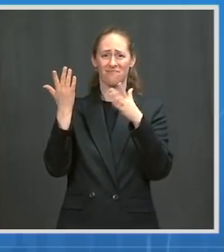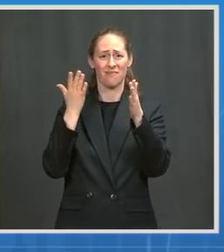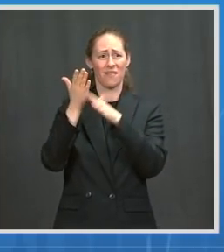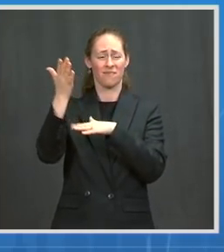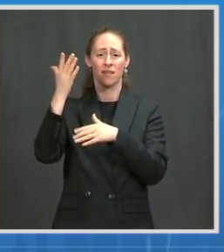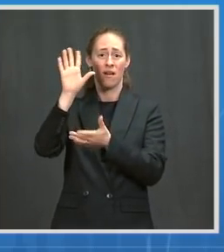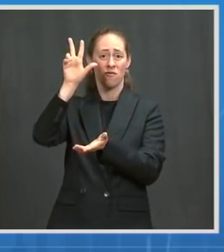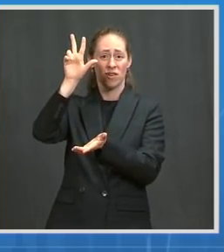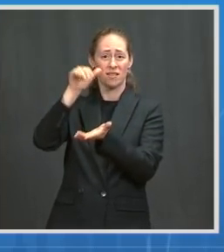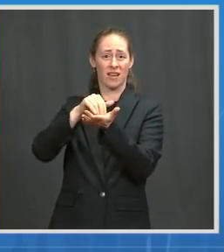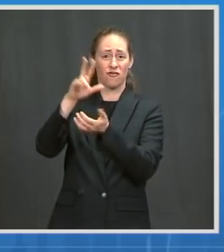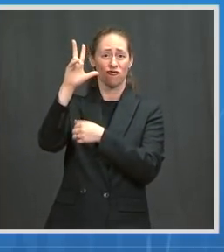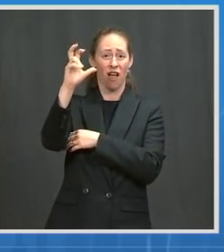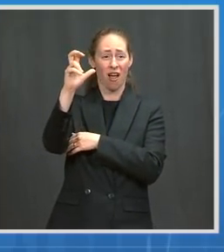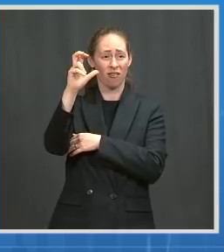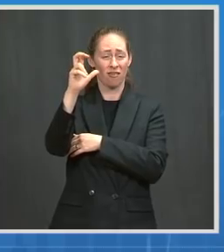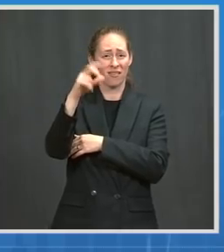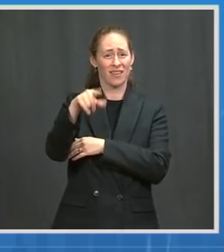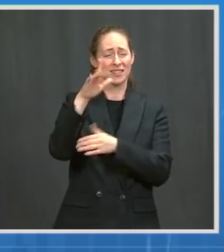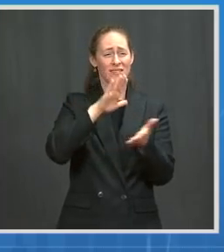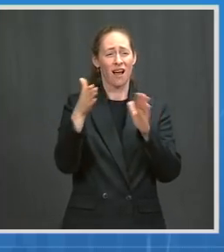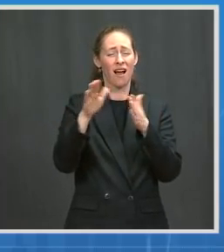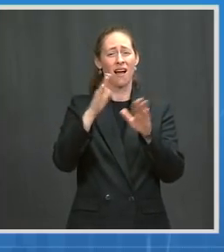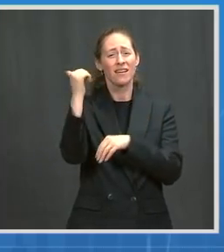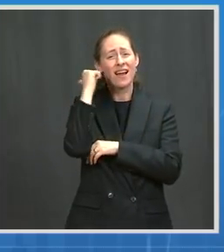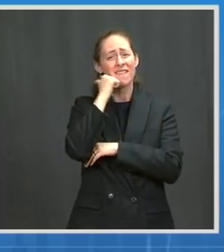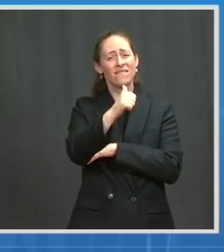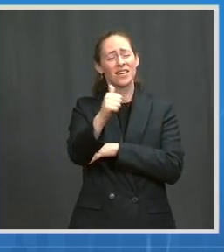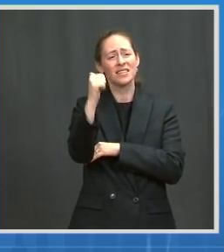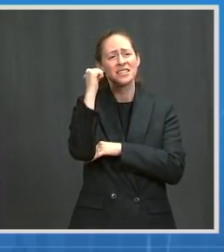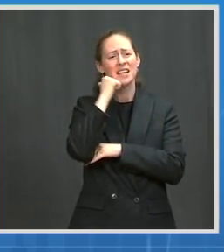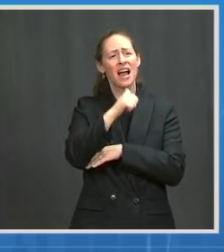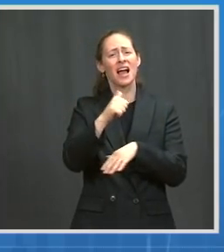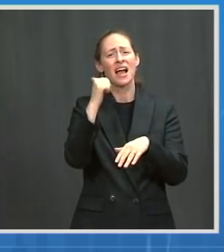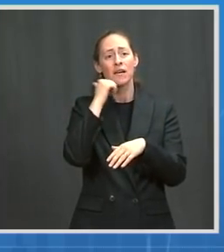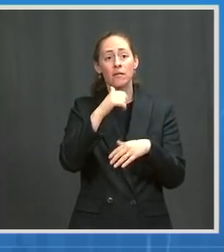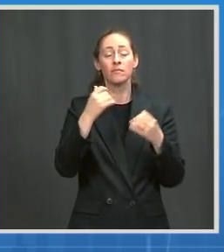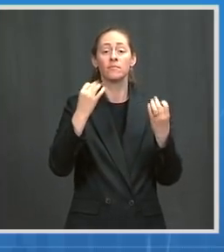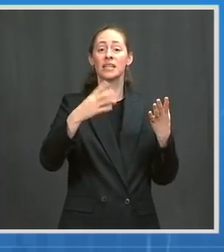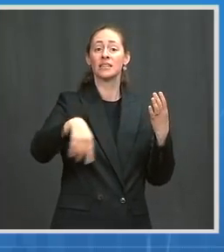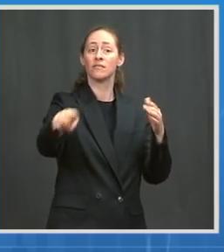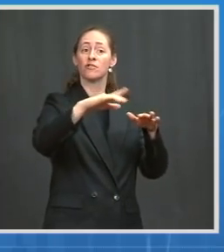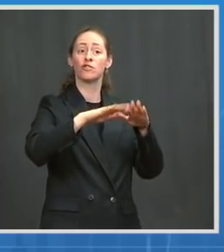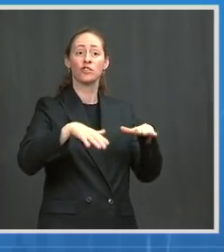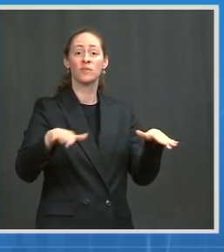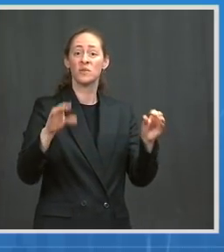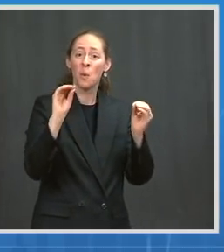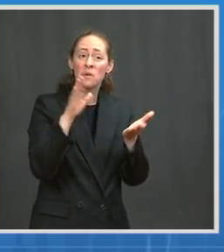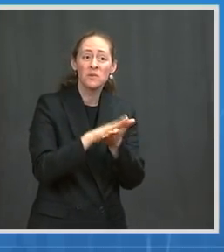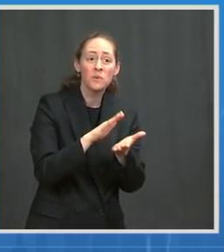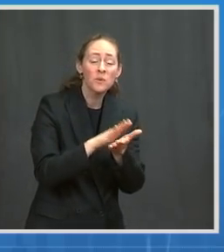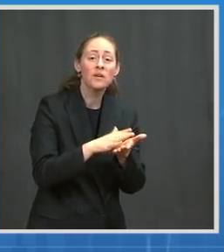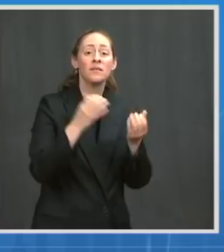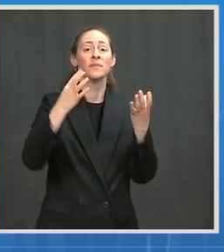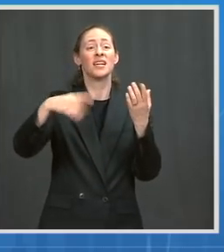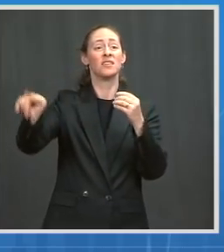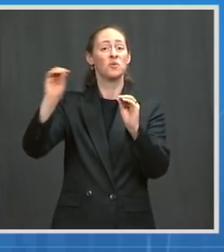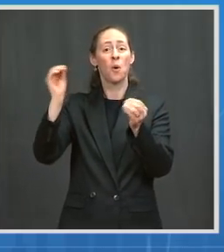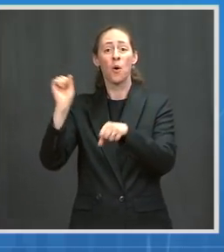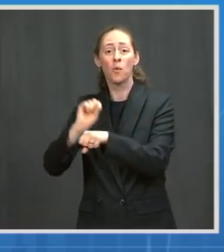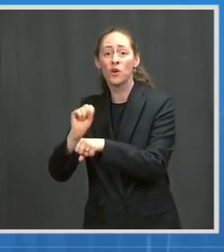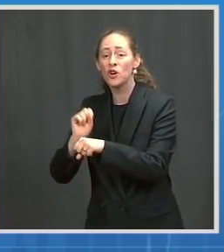the virus. Kids were out of school, people were out of work, and businesses were